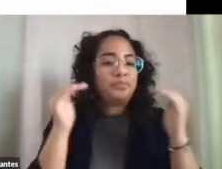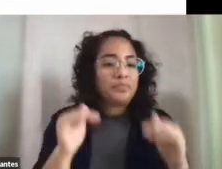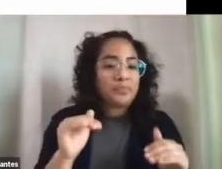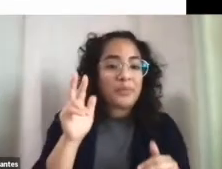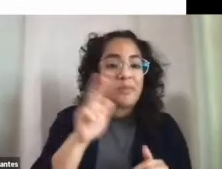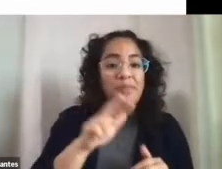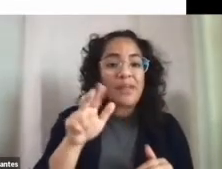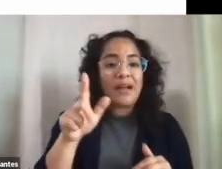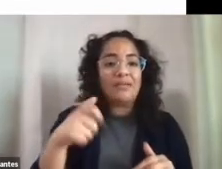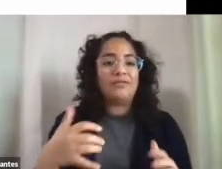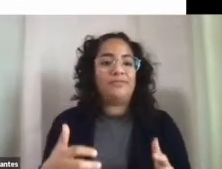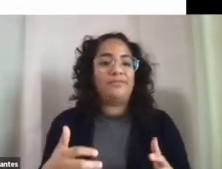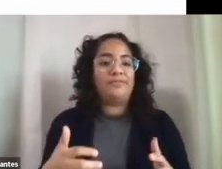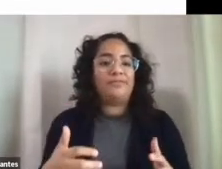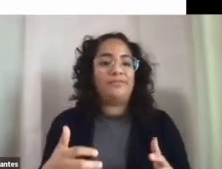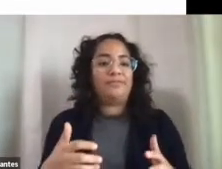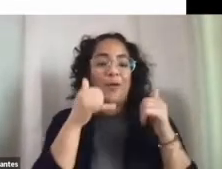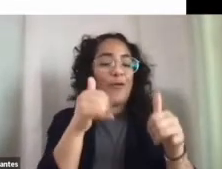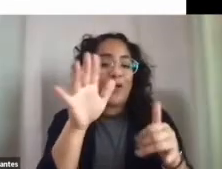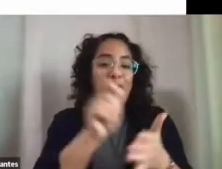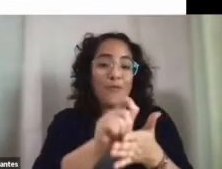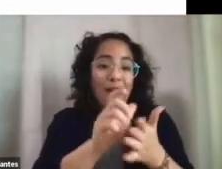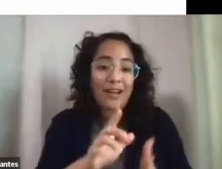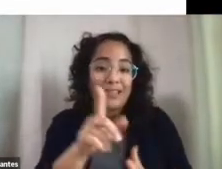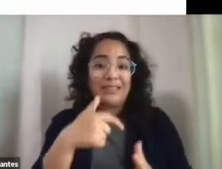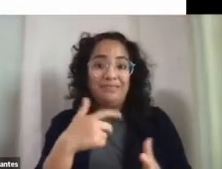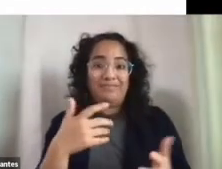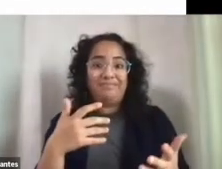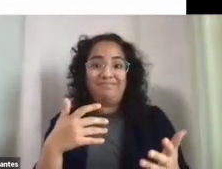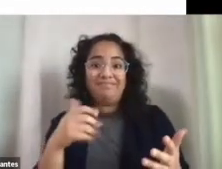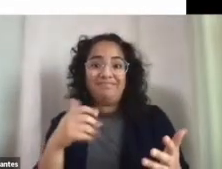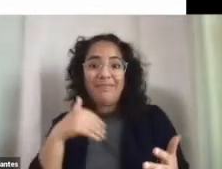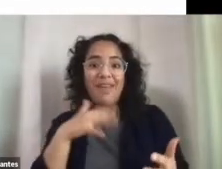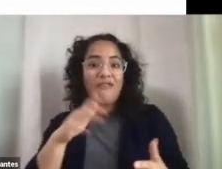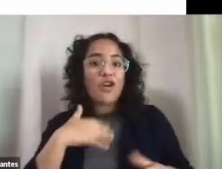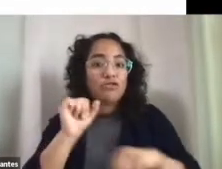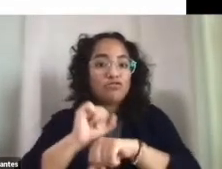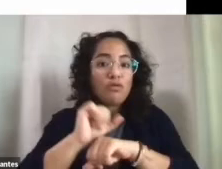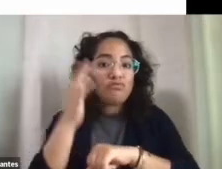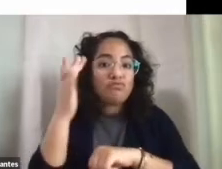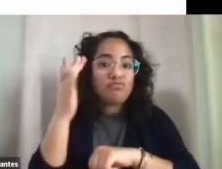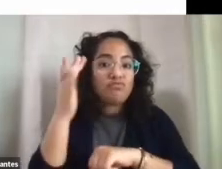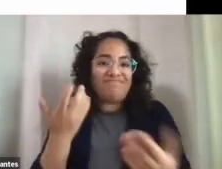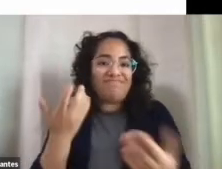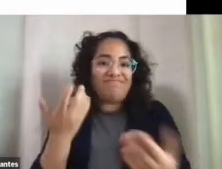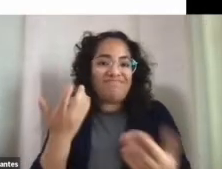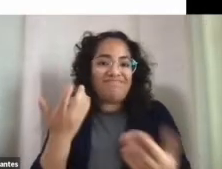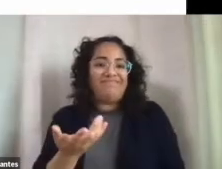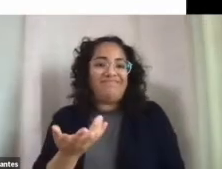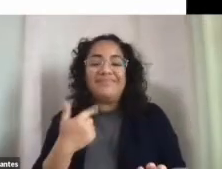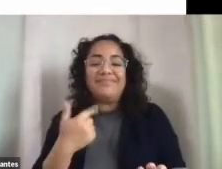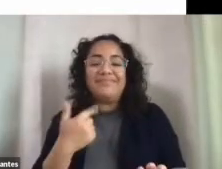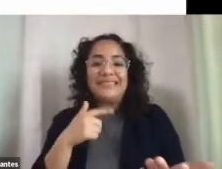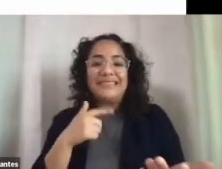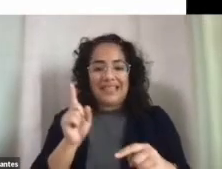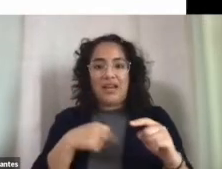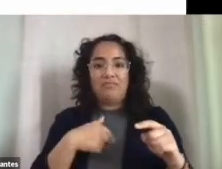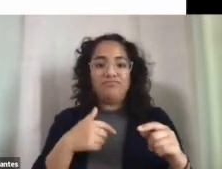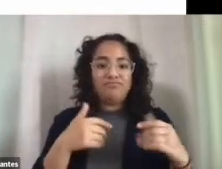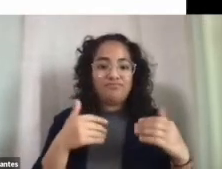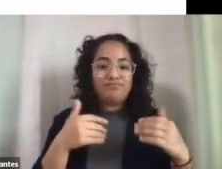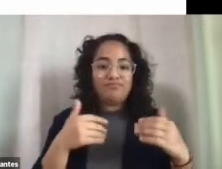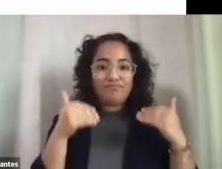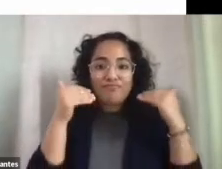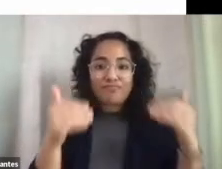writing, who ended up actually losing her job because she was no longer able to meet deadlines due to difficulties